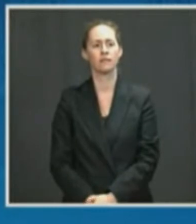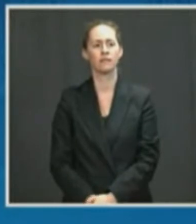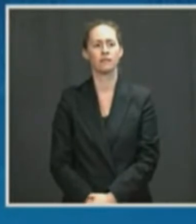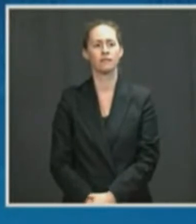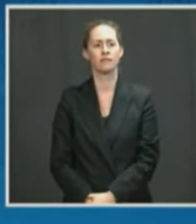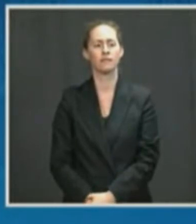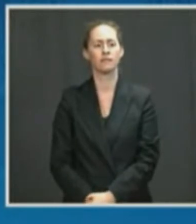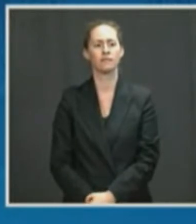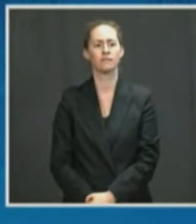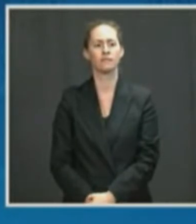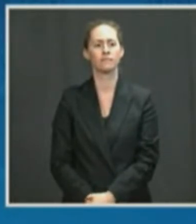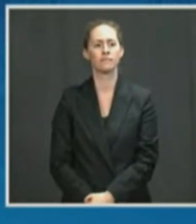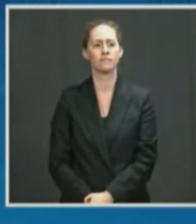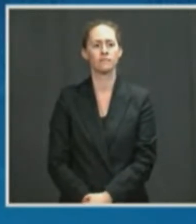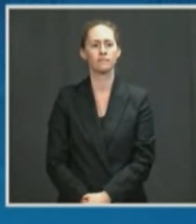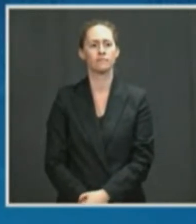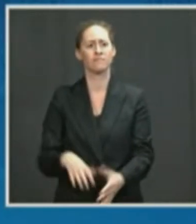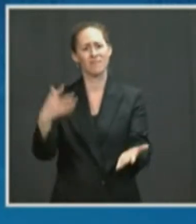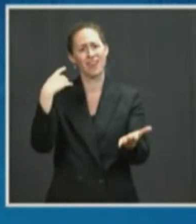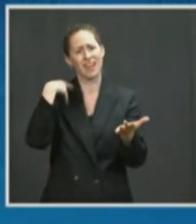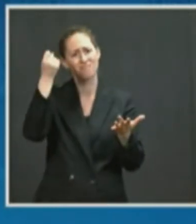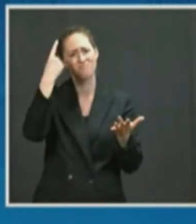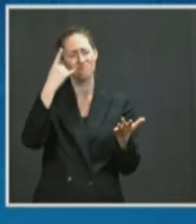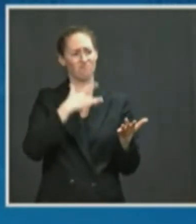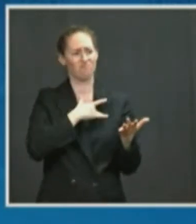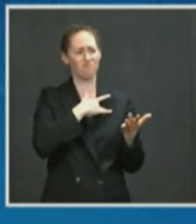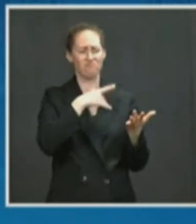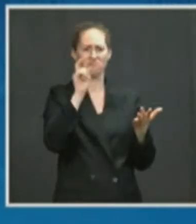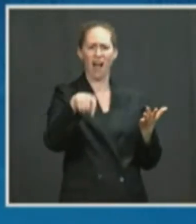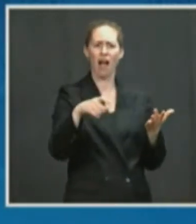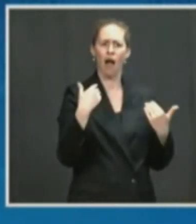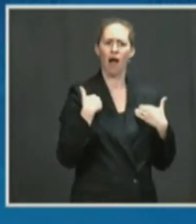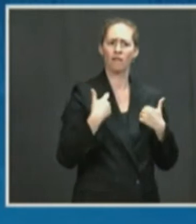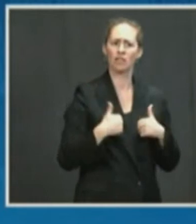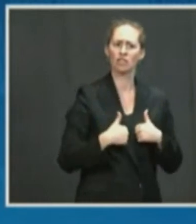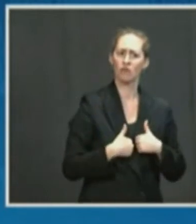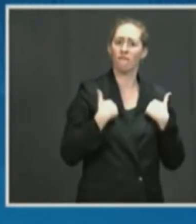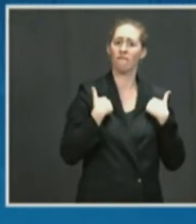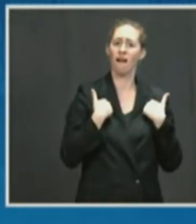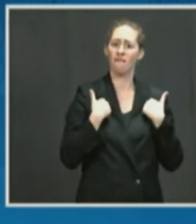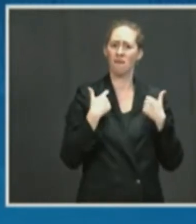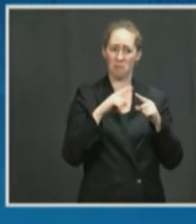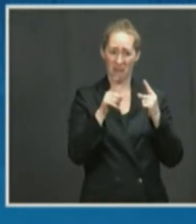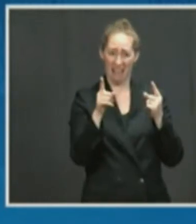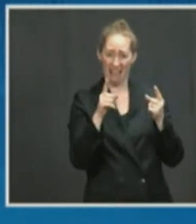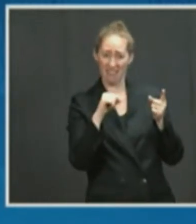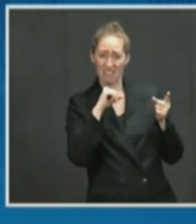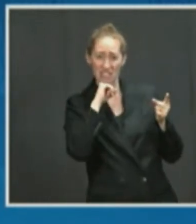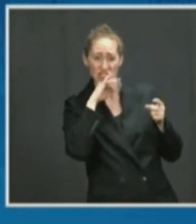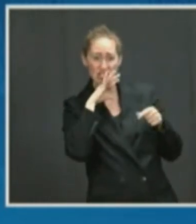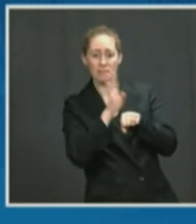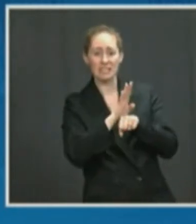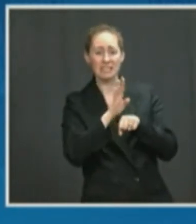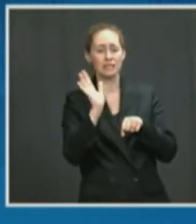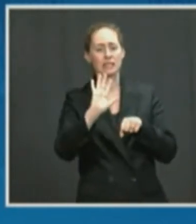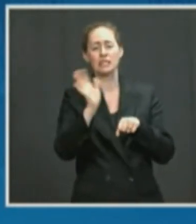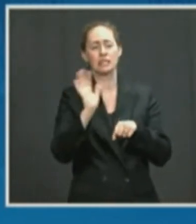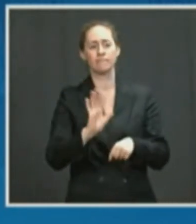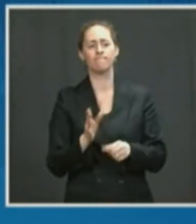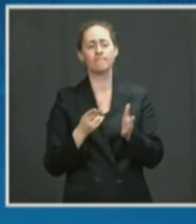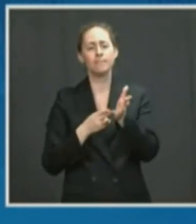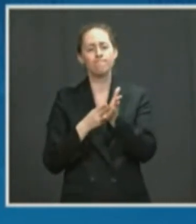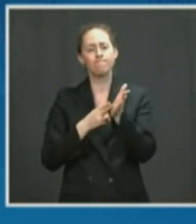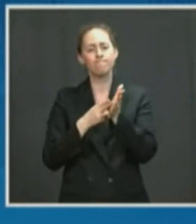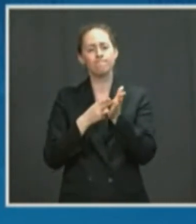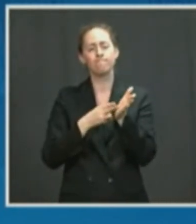a surplus production that they can sell. Today, what we need to do is fight